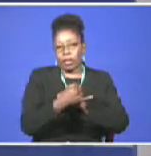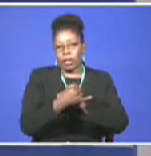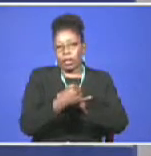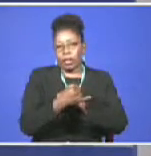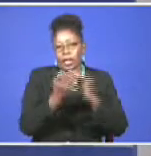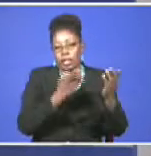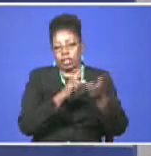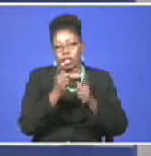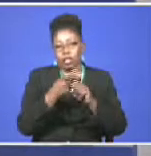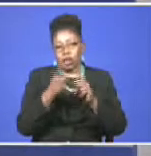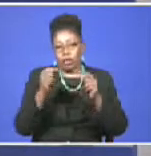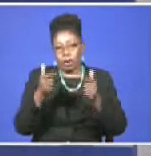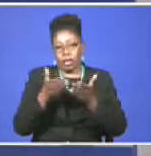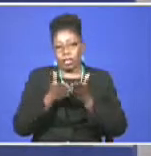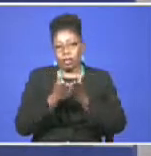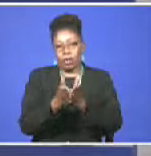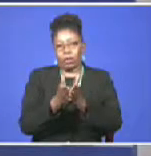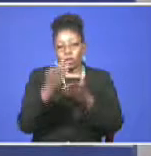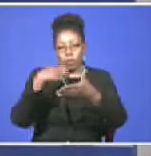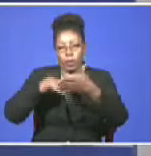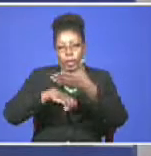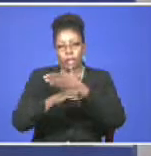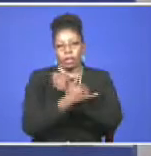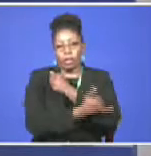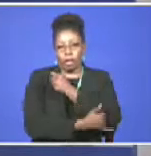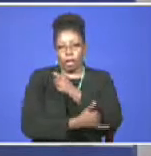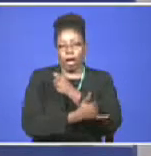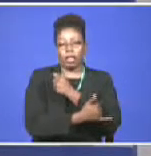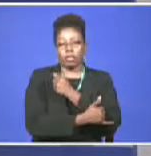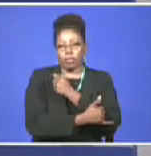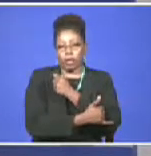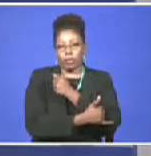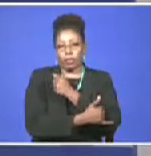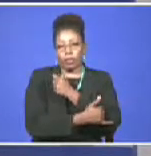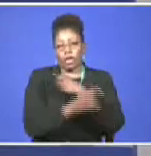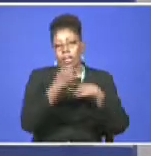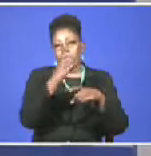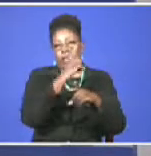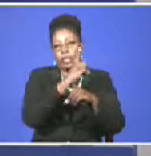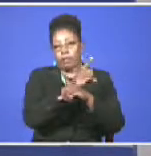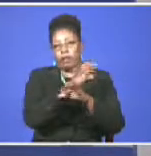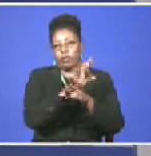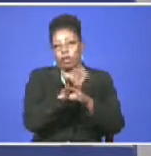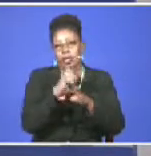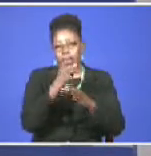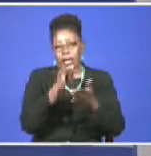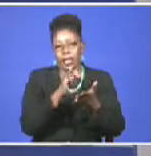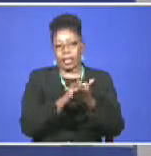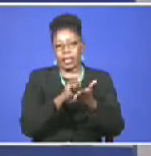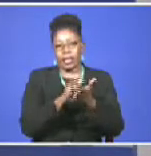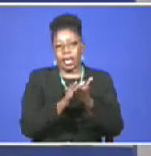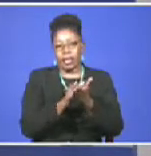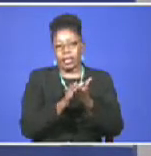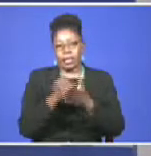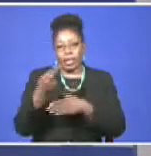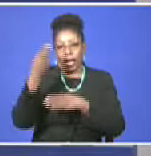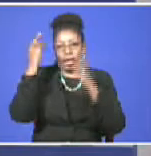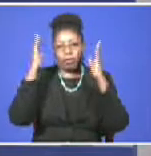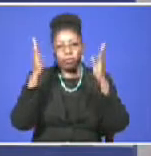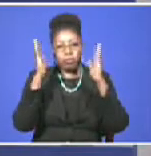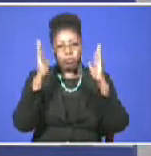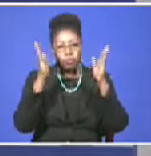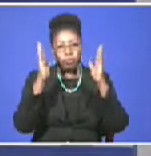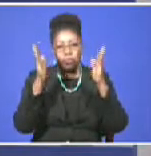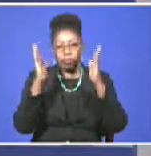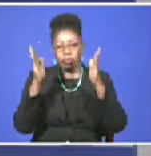faster boats to get into our country. Commodore of the Royal Bahamas Defense Force, Telus Bethel, says the Defense Force is on high alert.